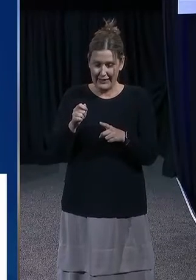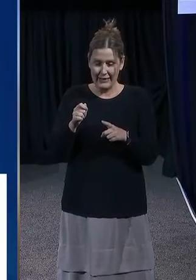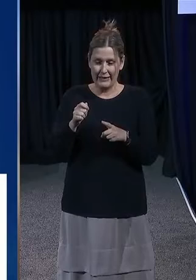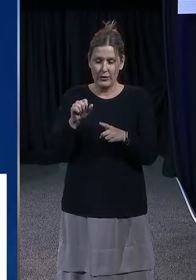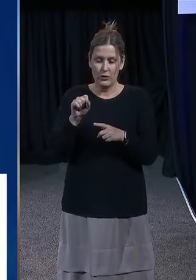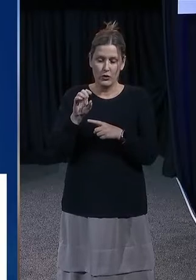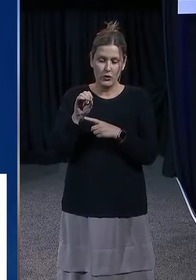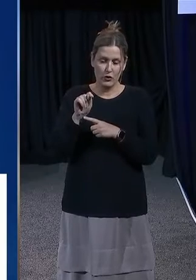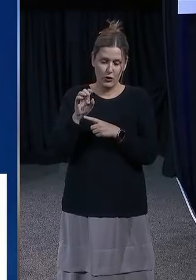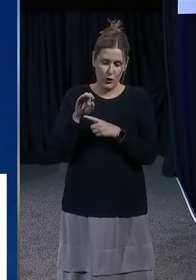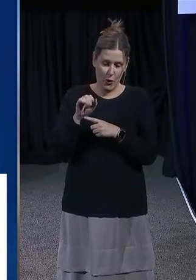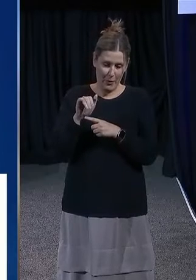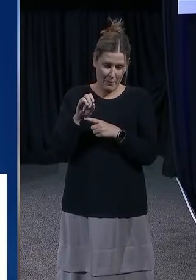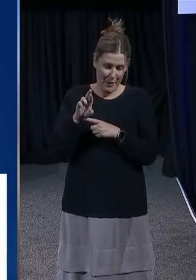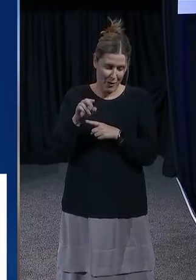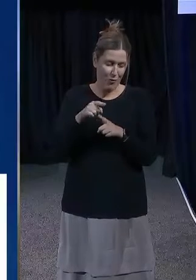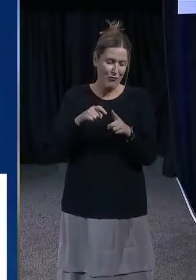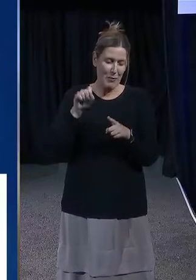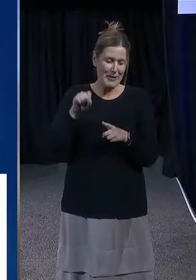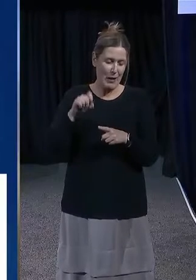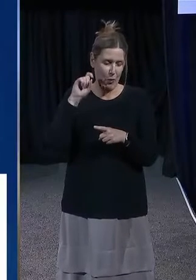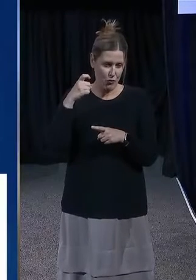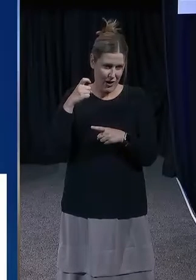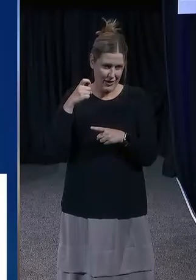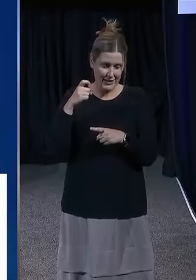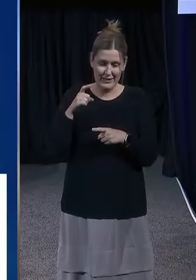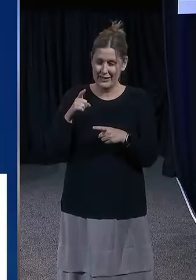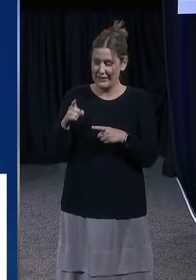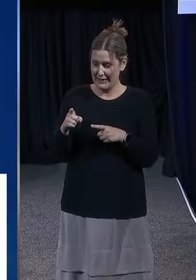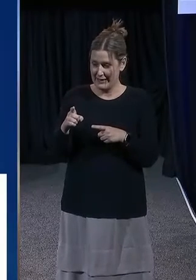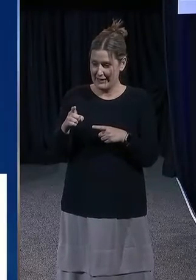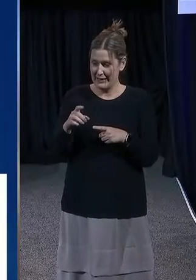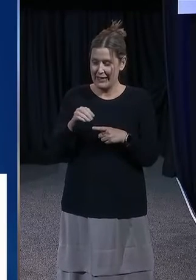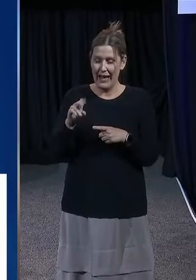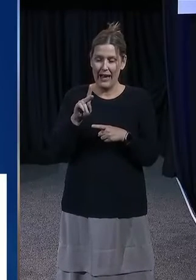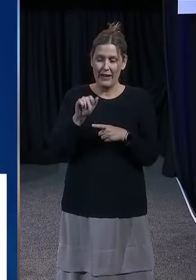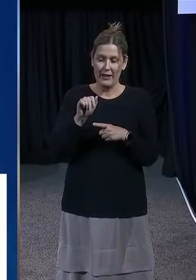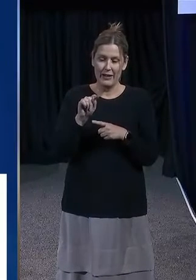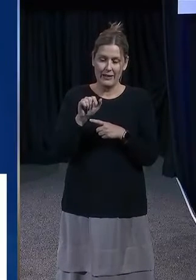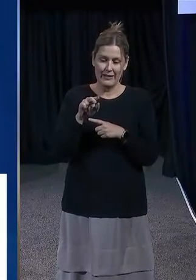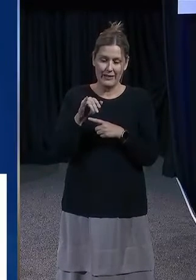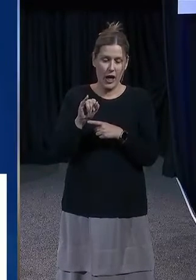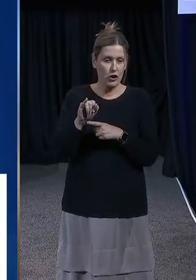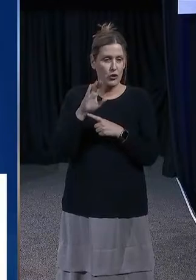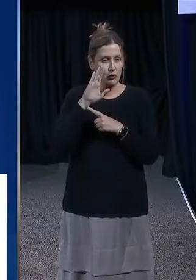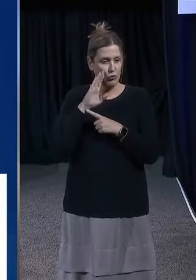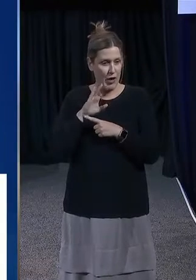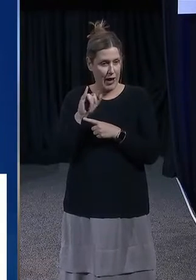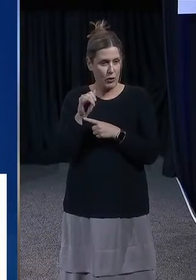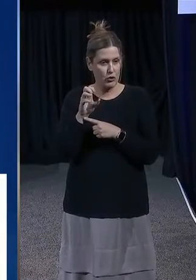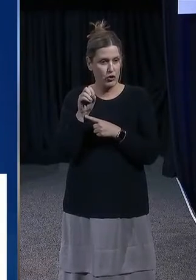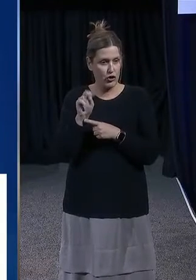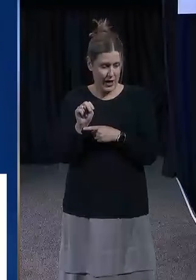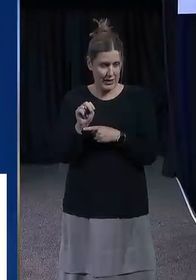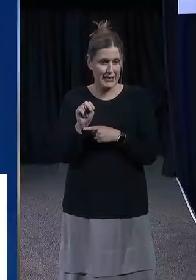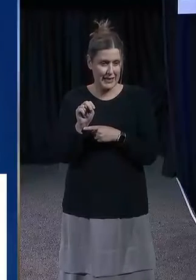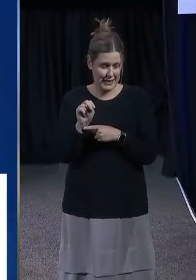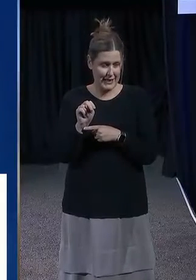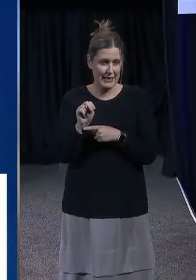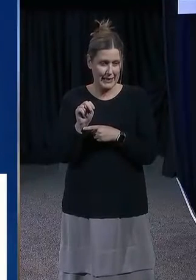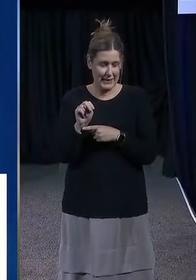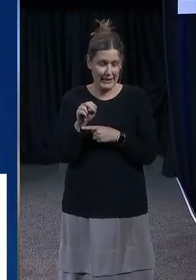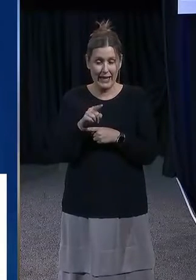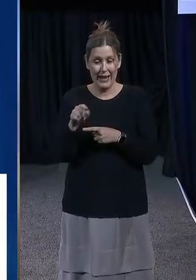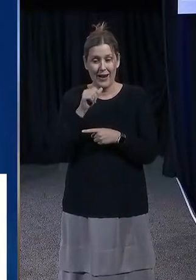the South Bronx, by the way, Justice Ketanji Brown Jackson engaged in not only a